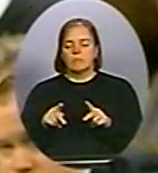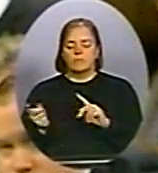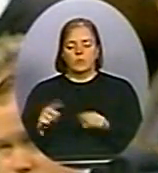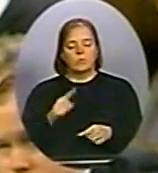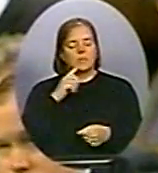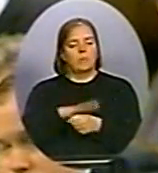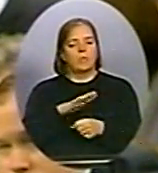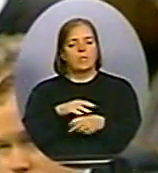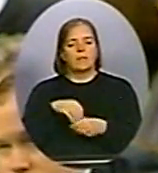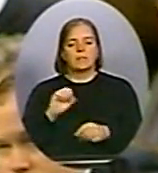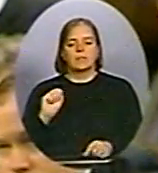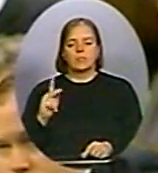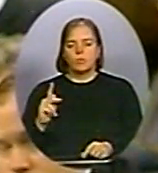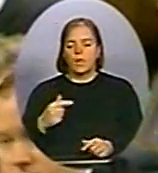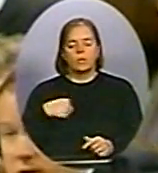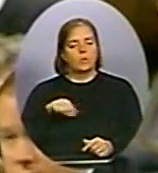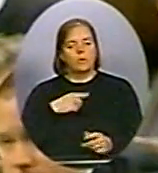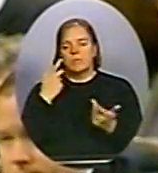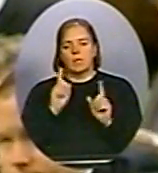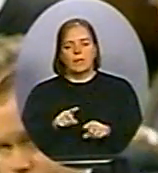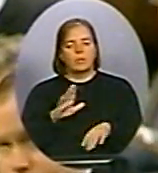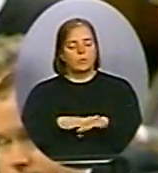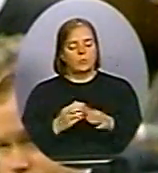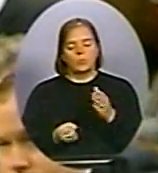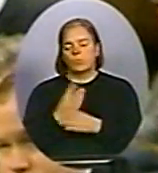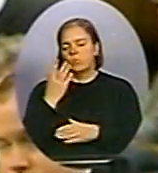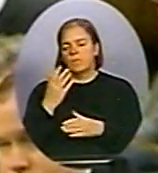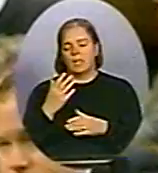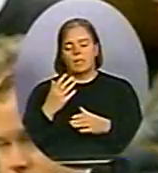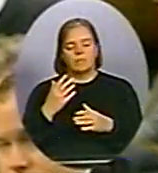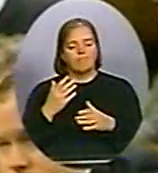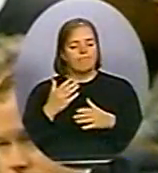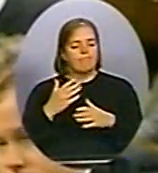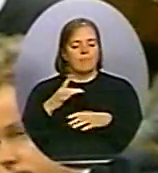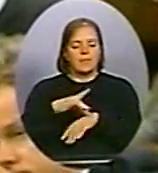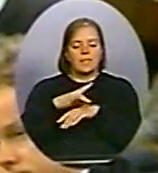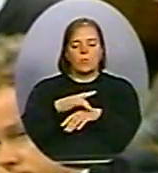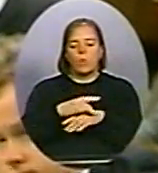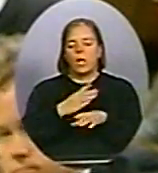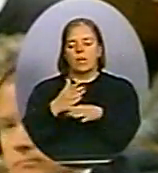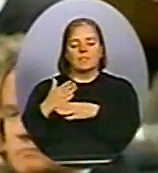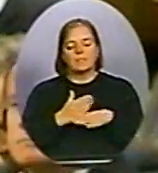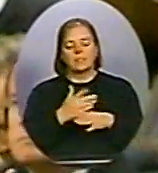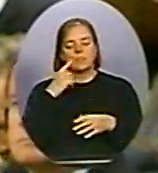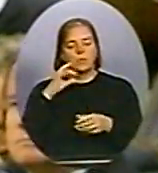Canada. Saskatoon and Regina are the fastest growing, youngest demographic cities in Canada. Why would we limit their representation, Mr. Speaker?